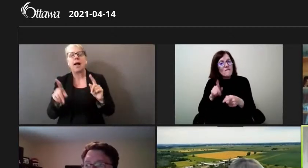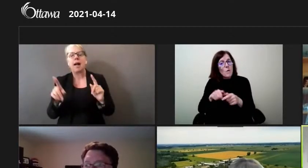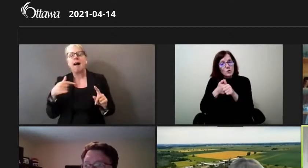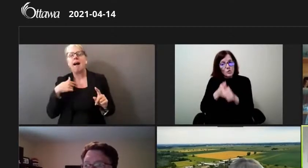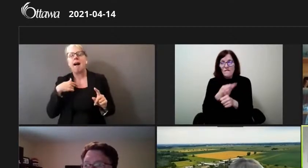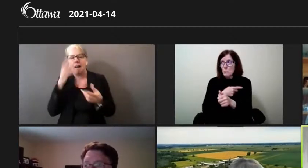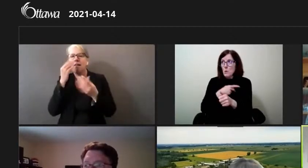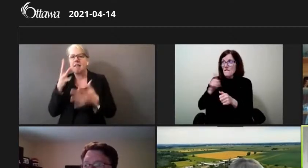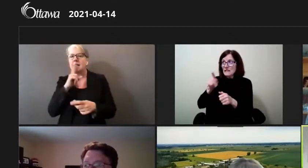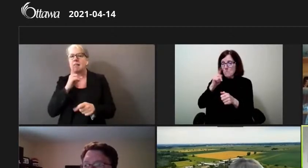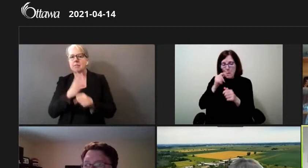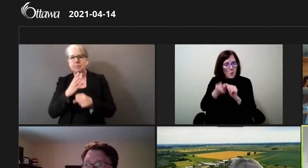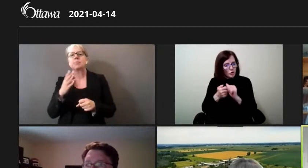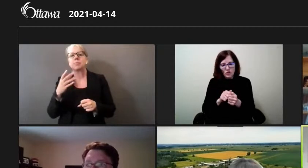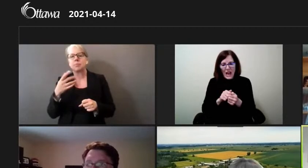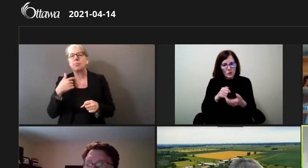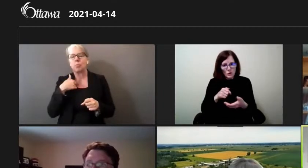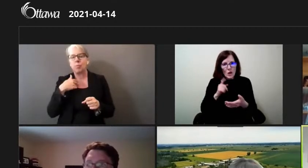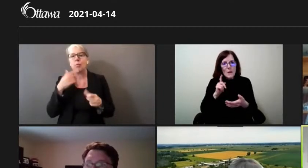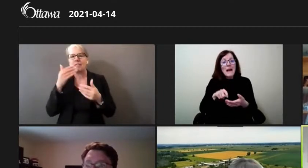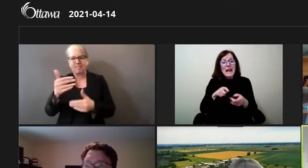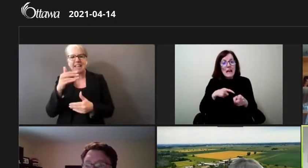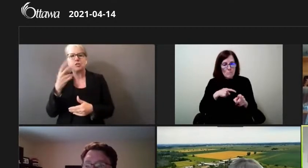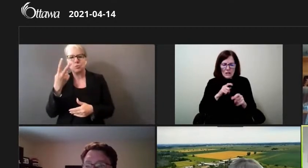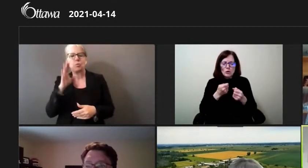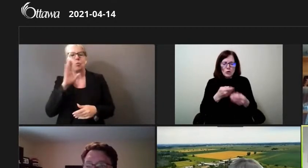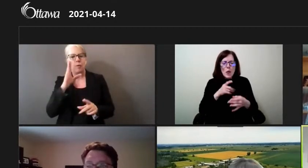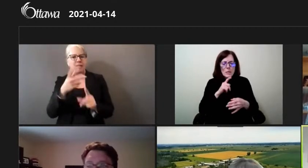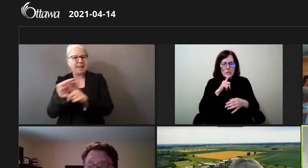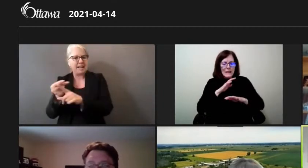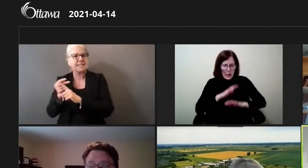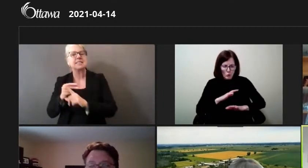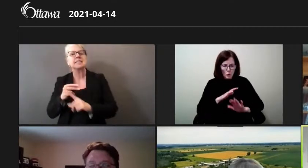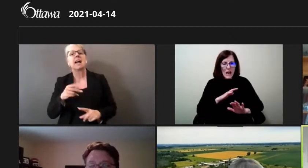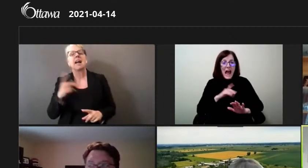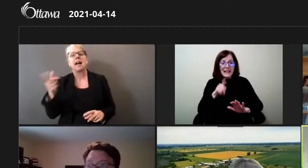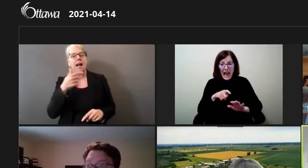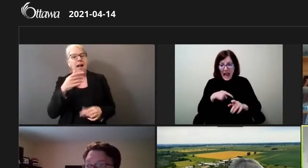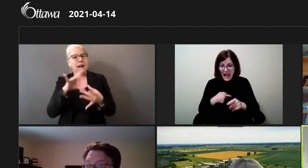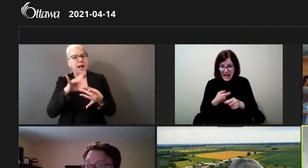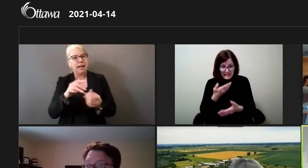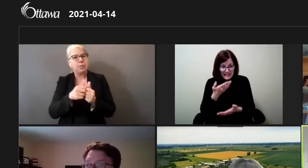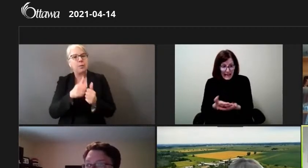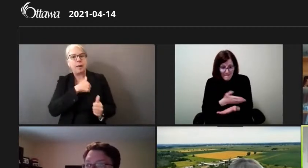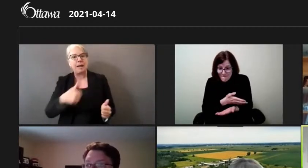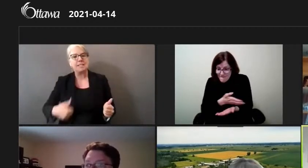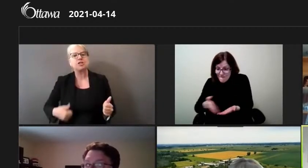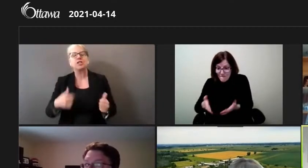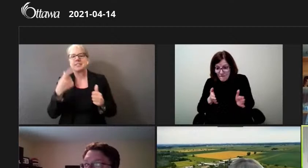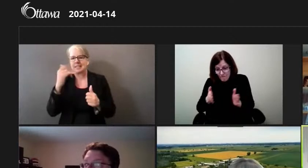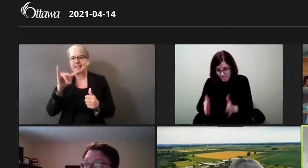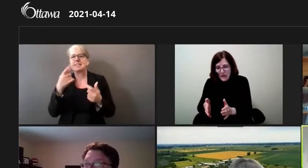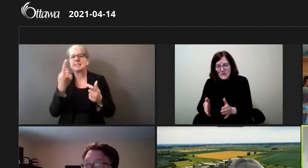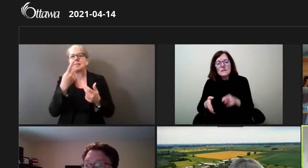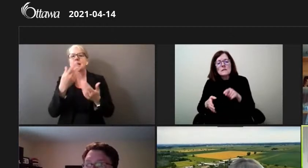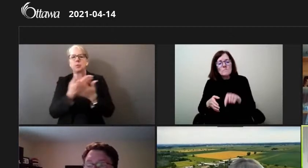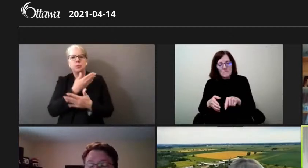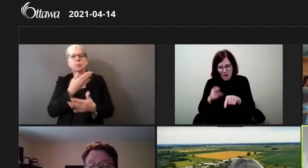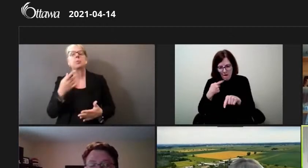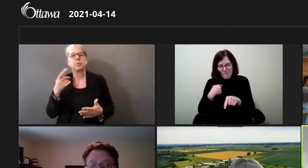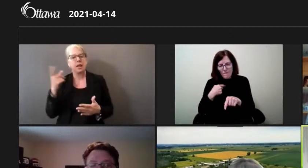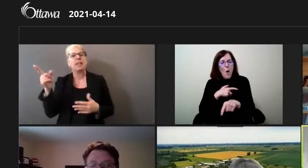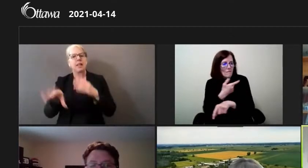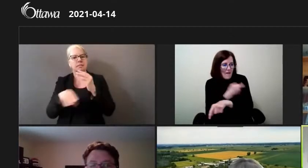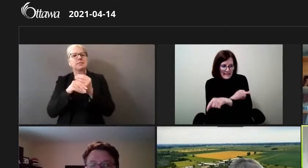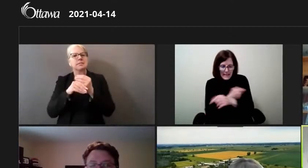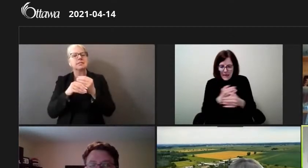get there, we're going to get them vaccinated. With regards to the ambassadors, you're correct. That's something new. And they will be pulled in